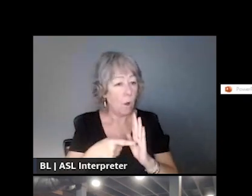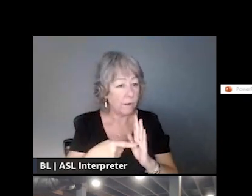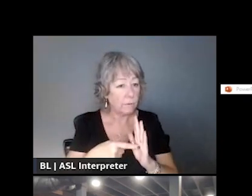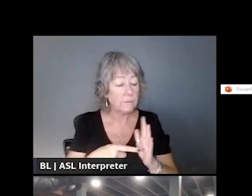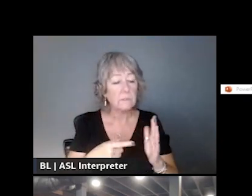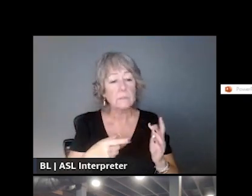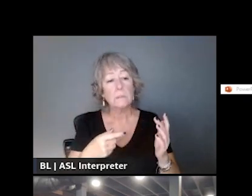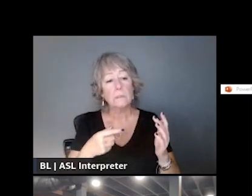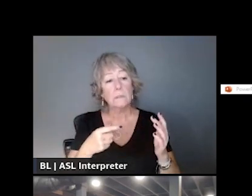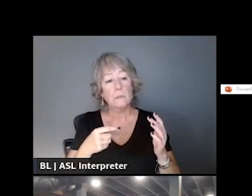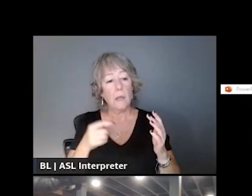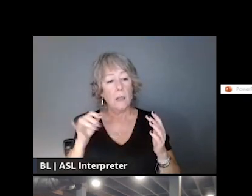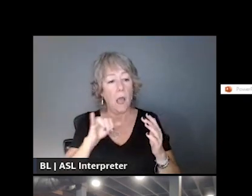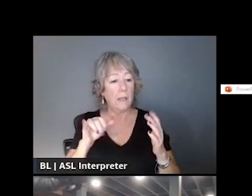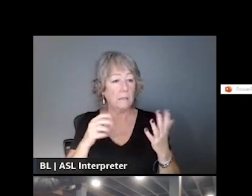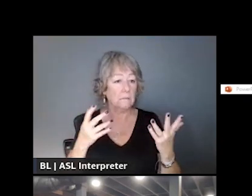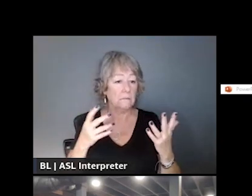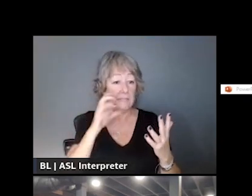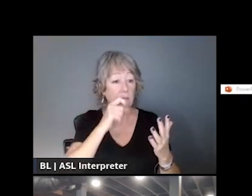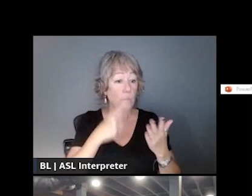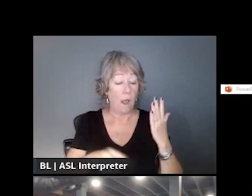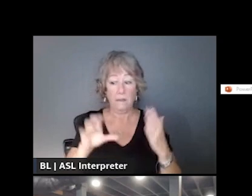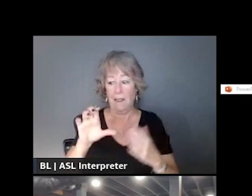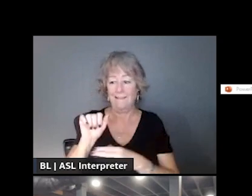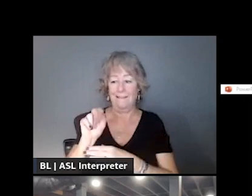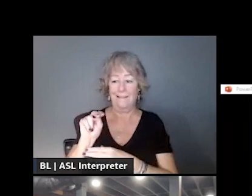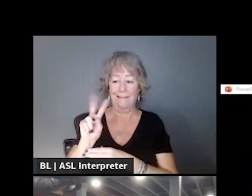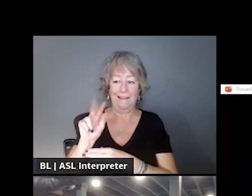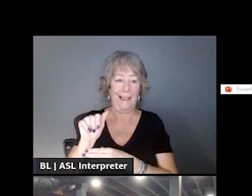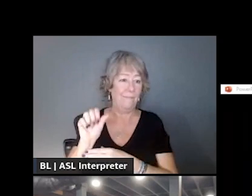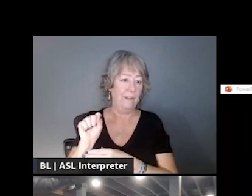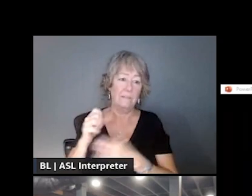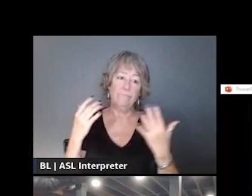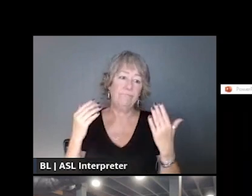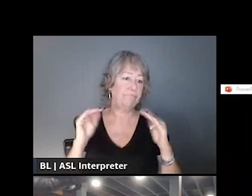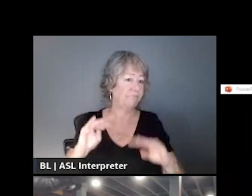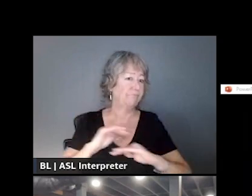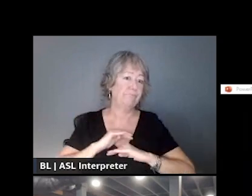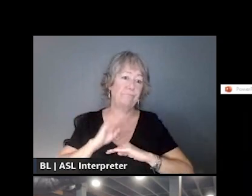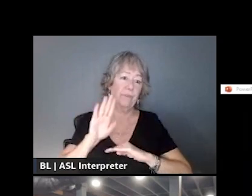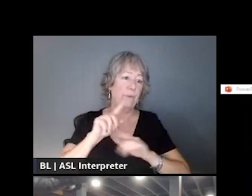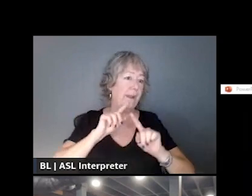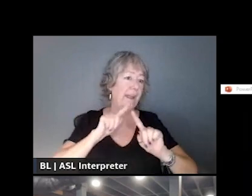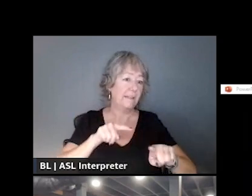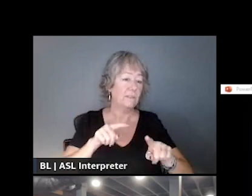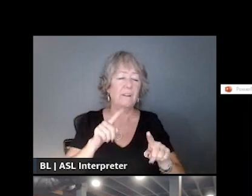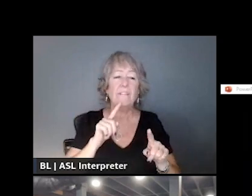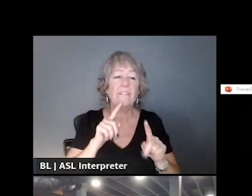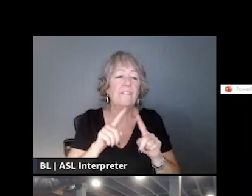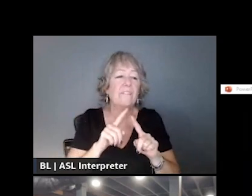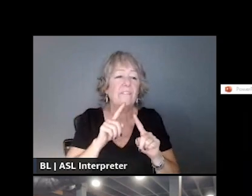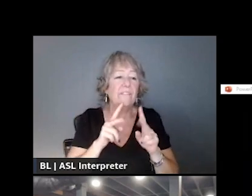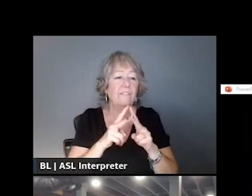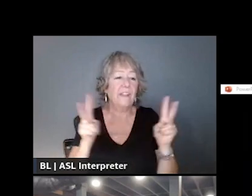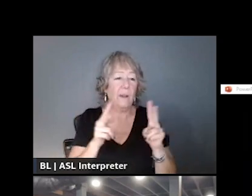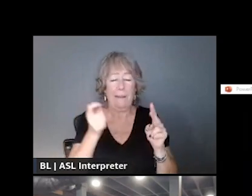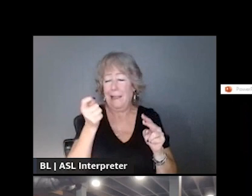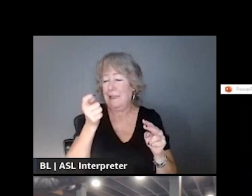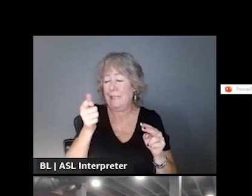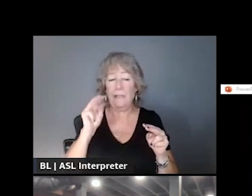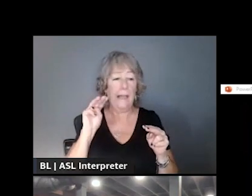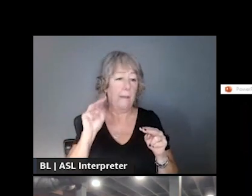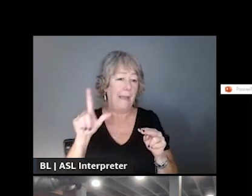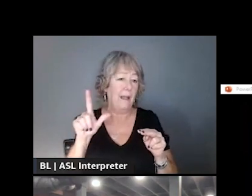know, like, guess what? Canvas is your answer. Like there's very little, if any, ML knowledge needed to use